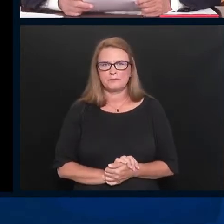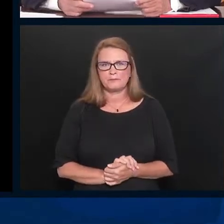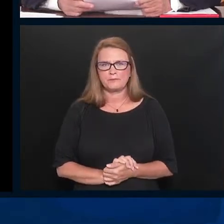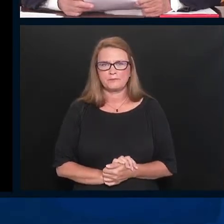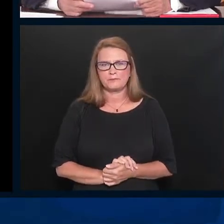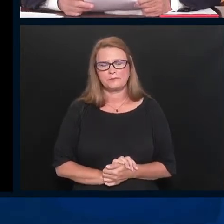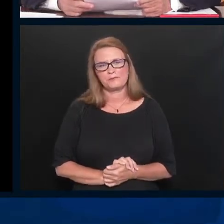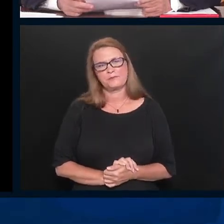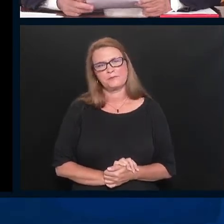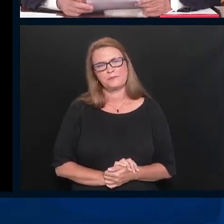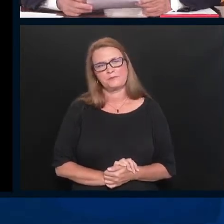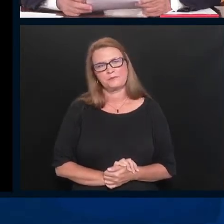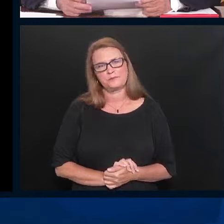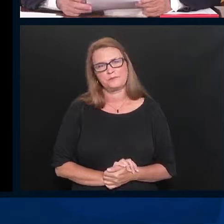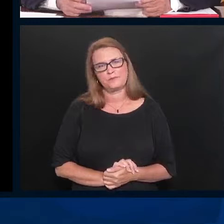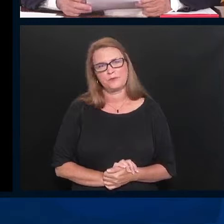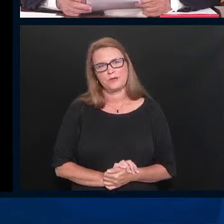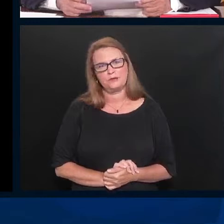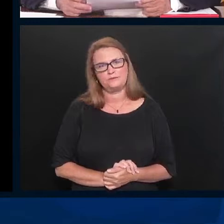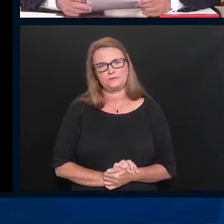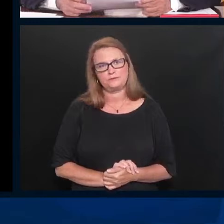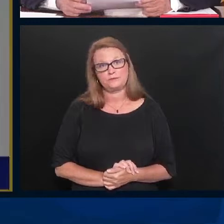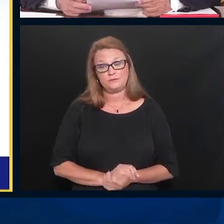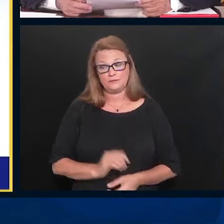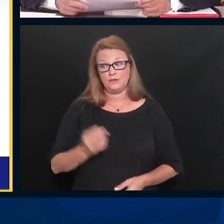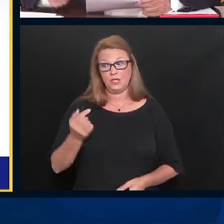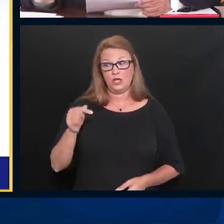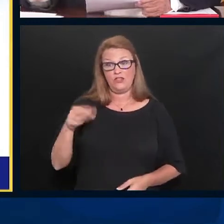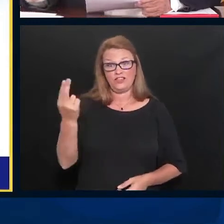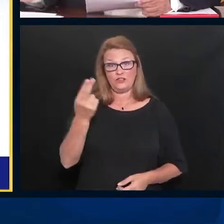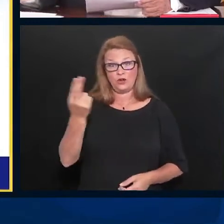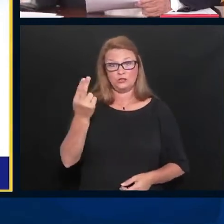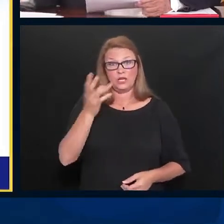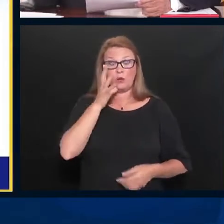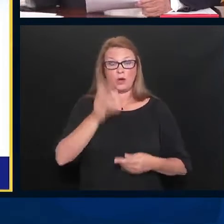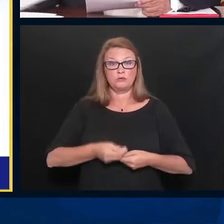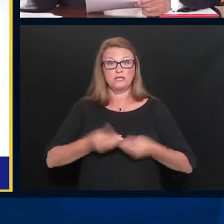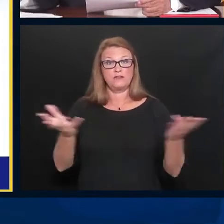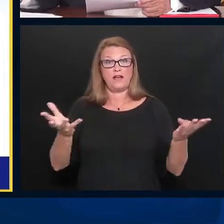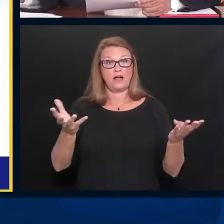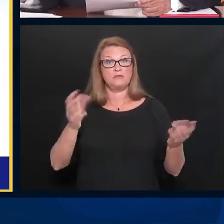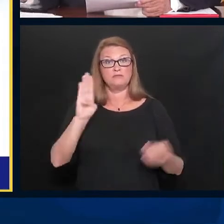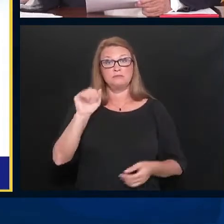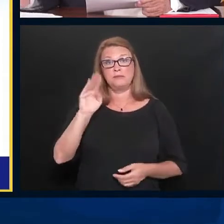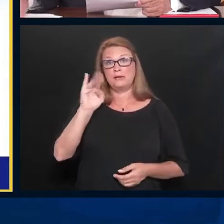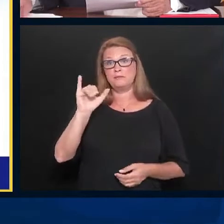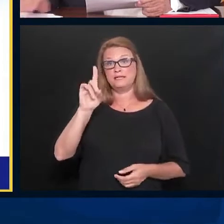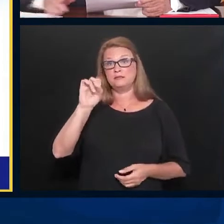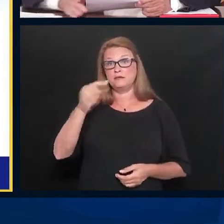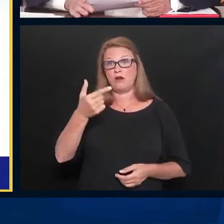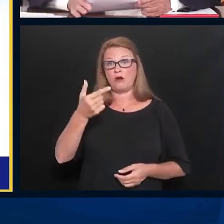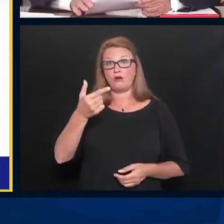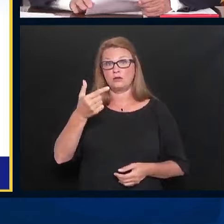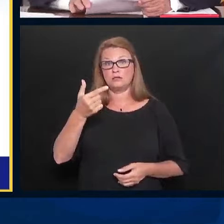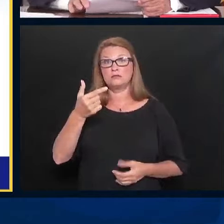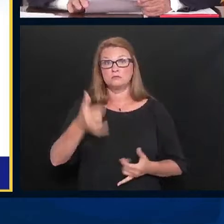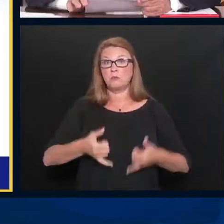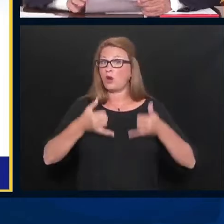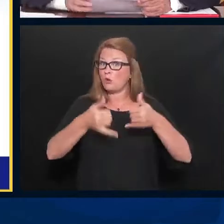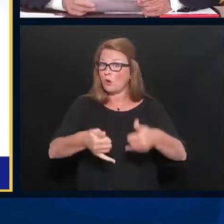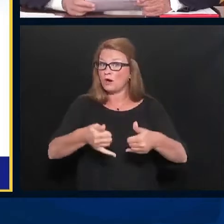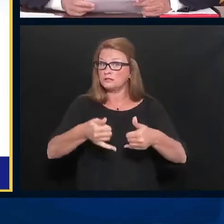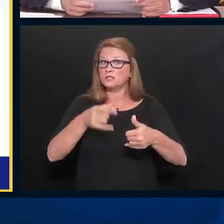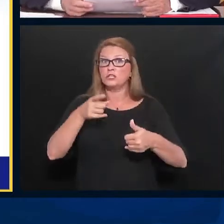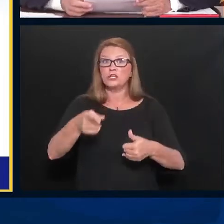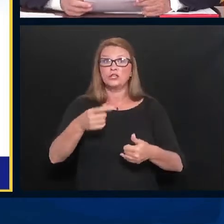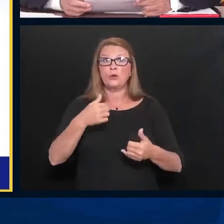Okay, we'll be back out this Thursday with Baby Dog giving away stuff, and if you'll please get vaccinated, please get